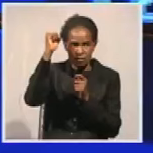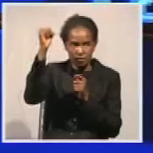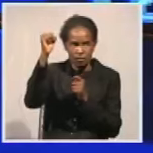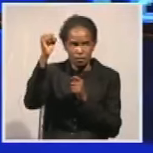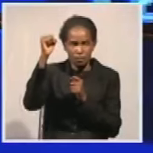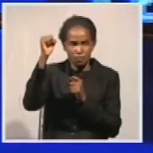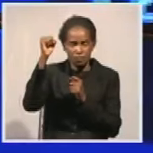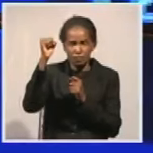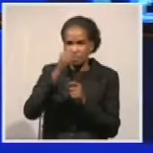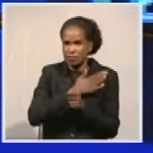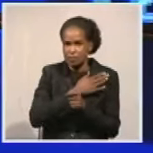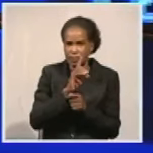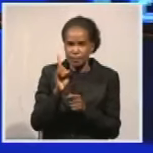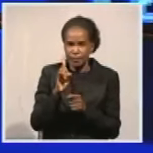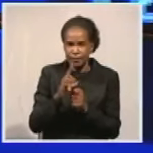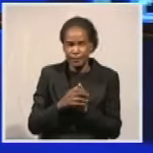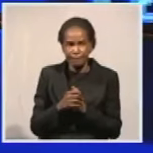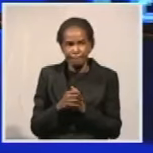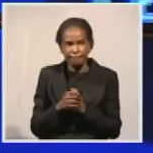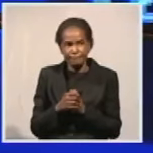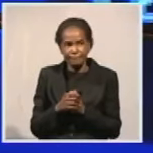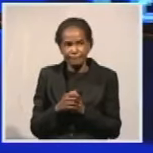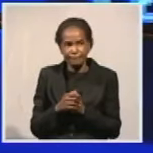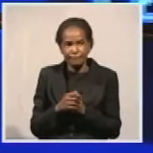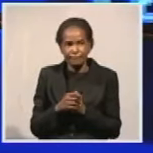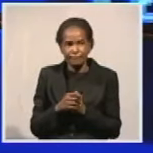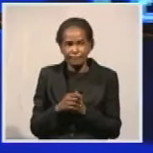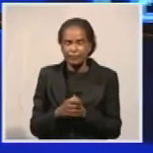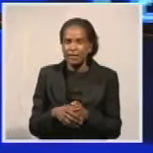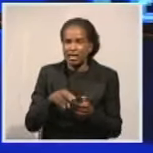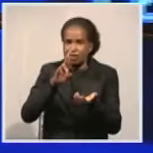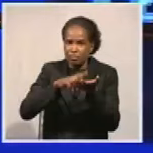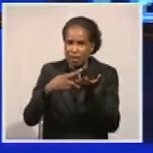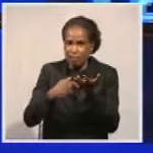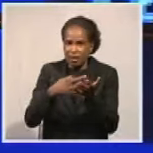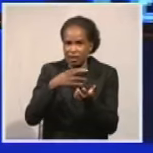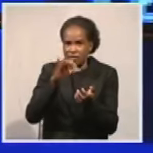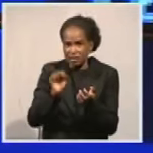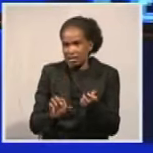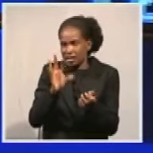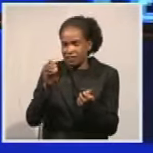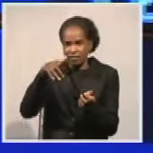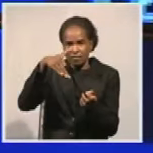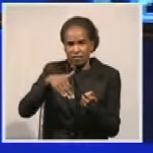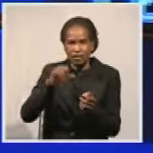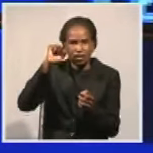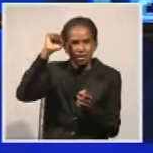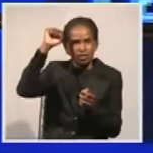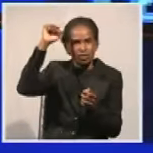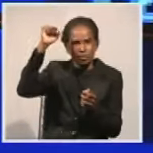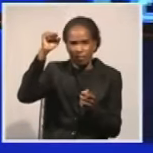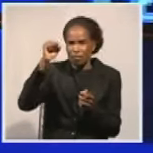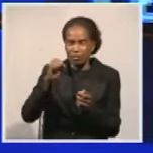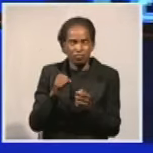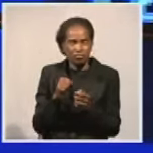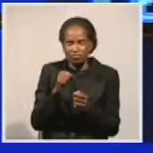not like was the presence of South African representative in Namibia. We wanted him gone